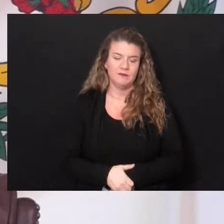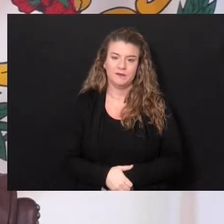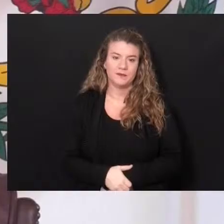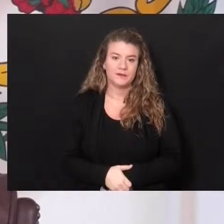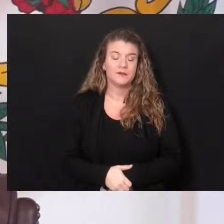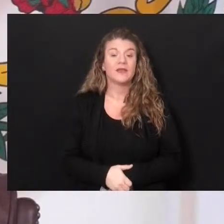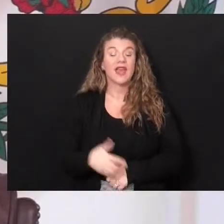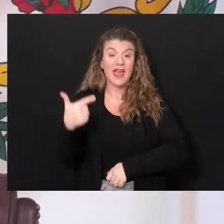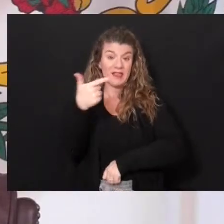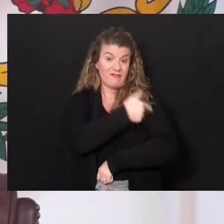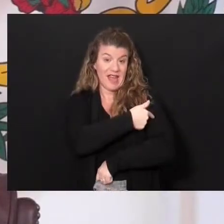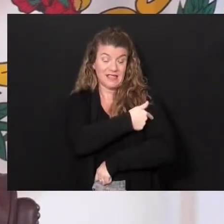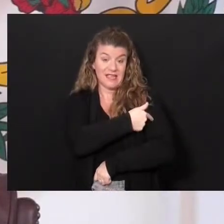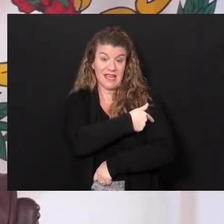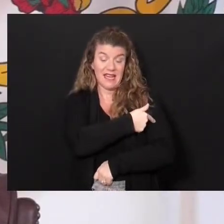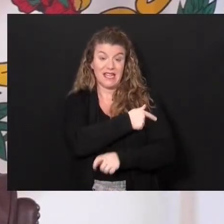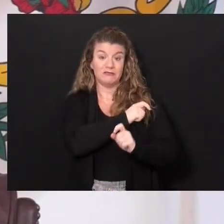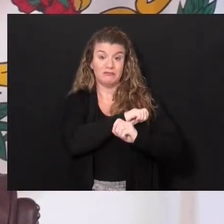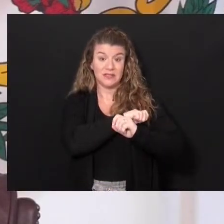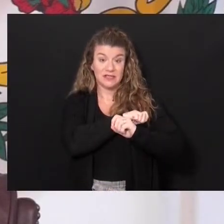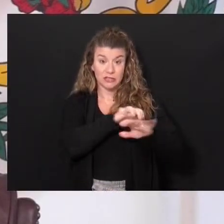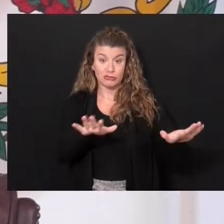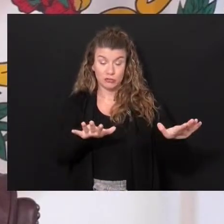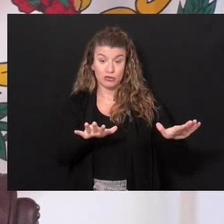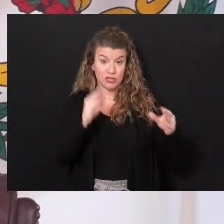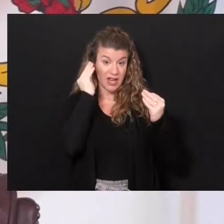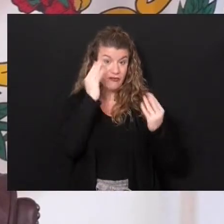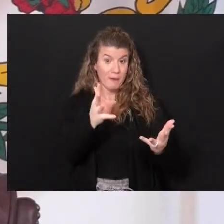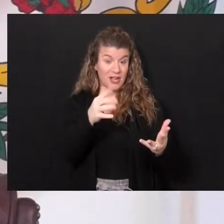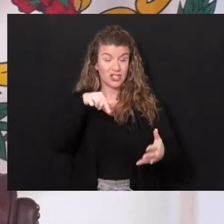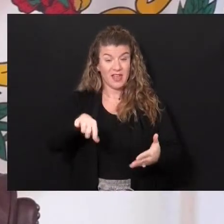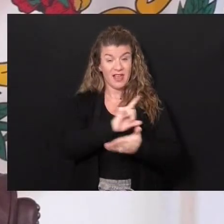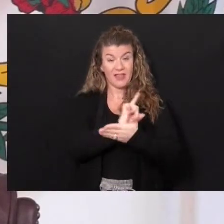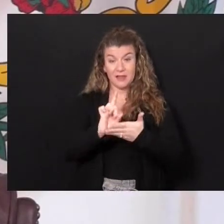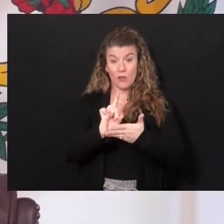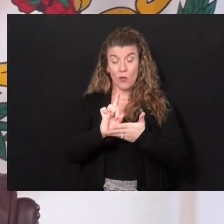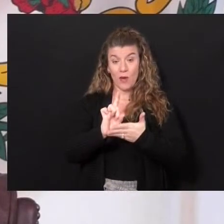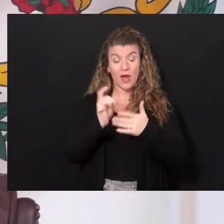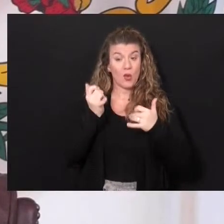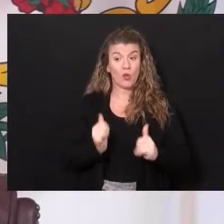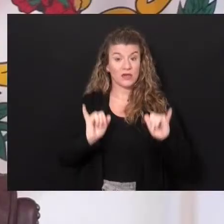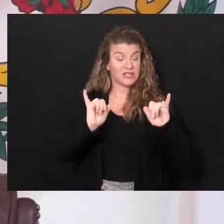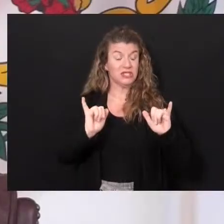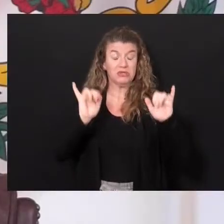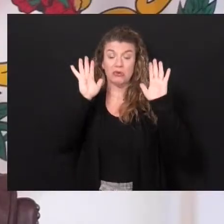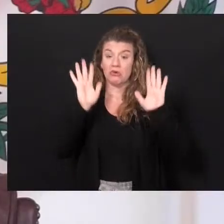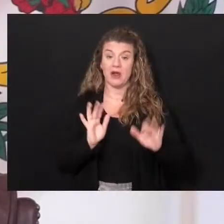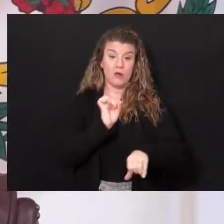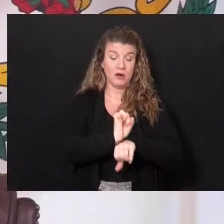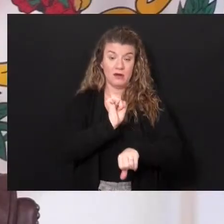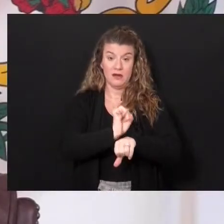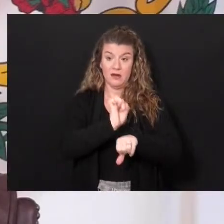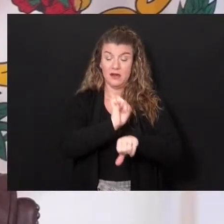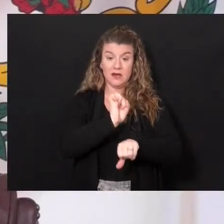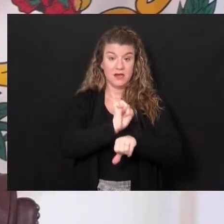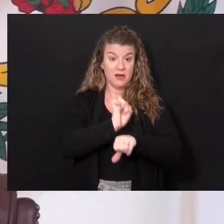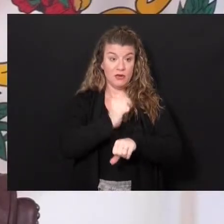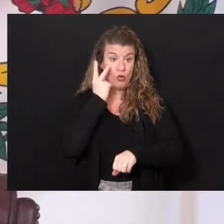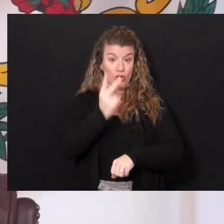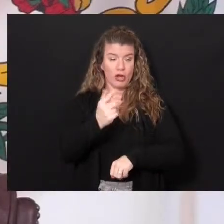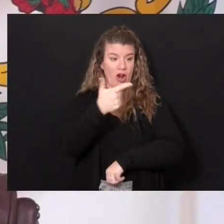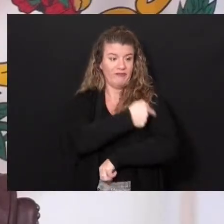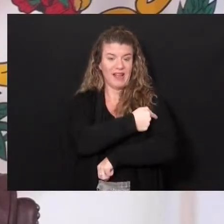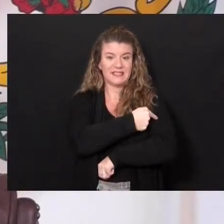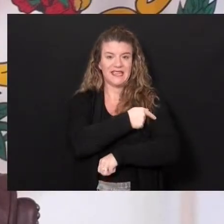The vaccine distribution update. This week, we are still doing incredible work in regard to the vaccine